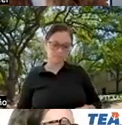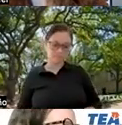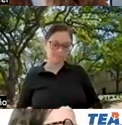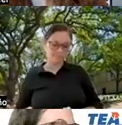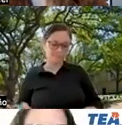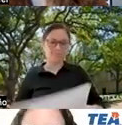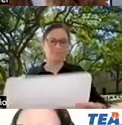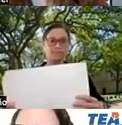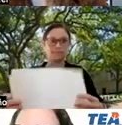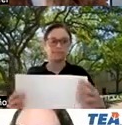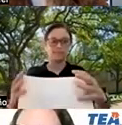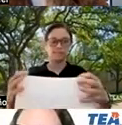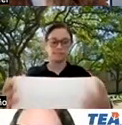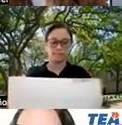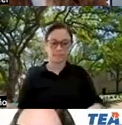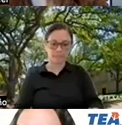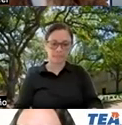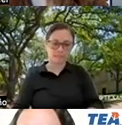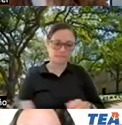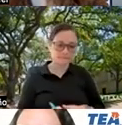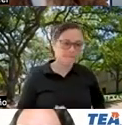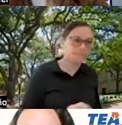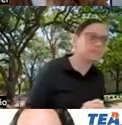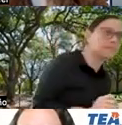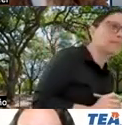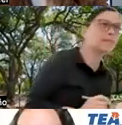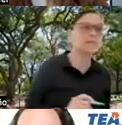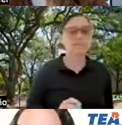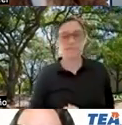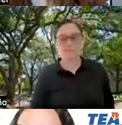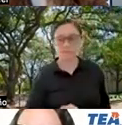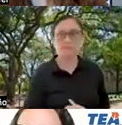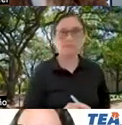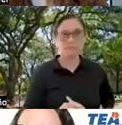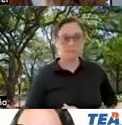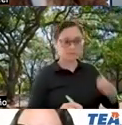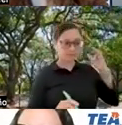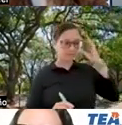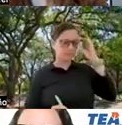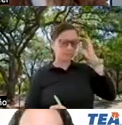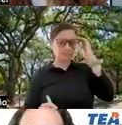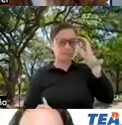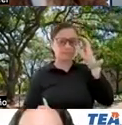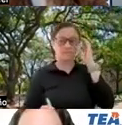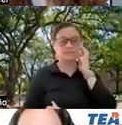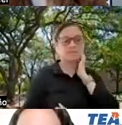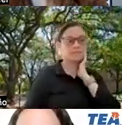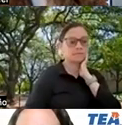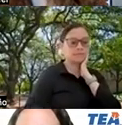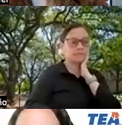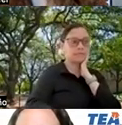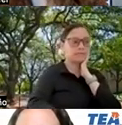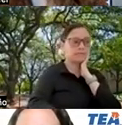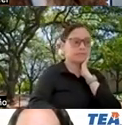us to the agenda topic for today, which is the Preschool Development Grant Birth to Five Strategic Plan. So as all of you know, Texas